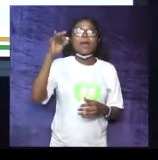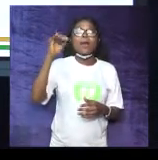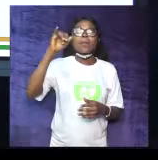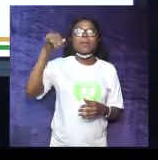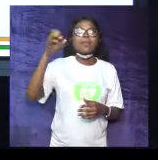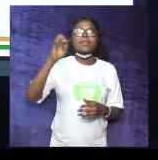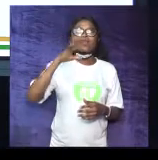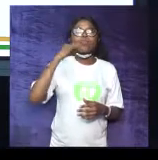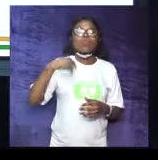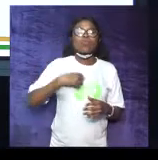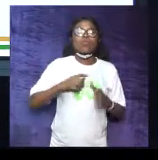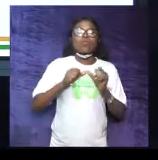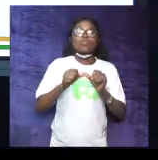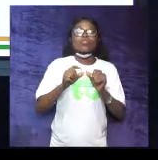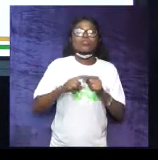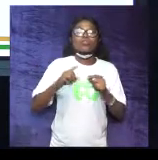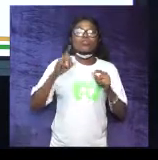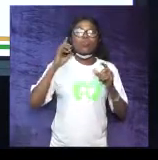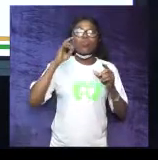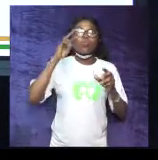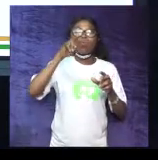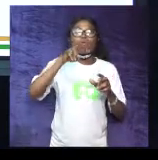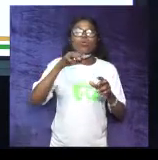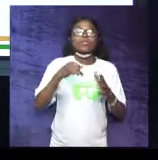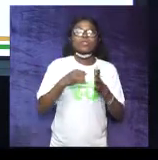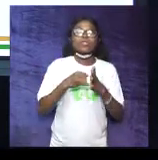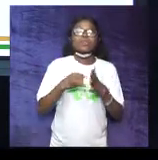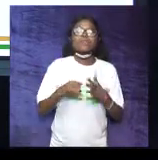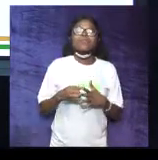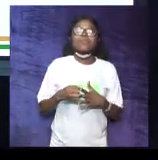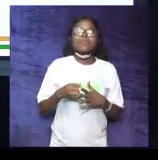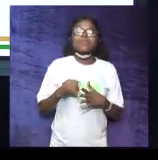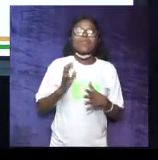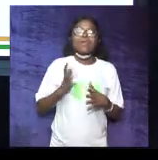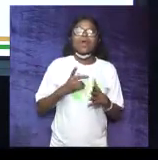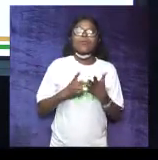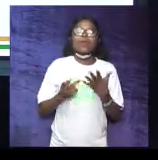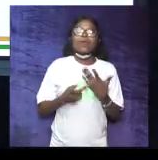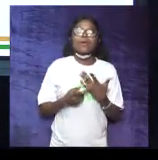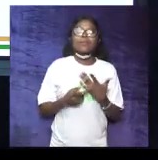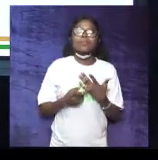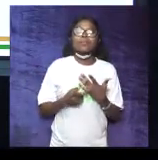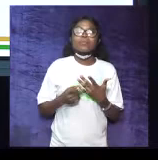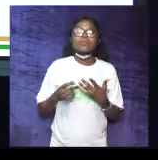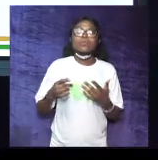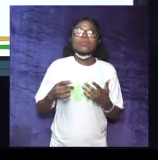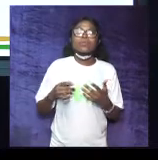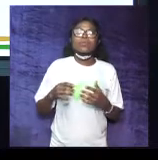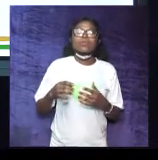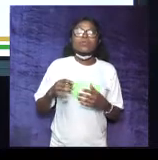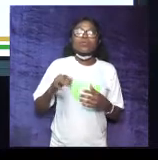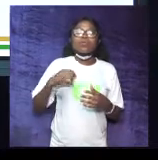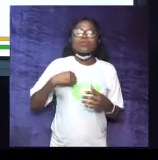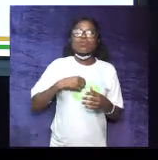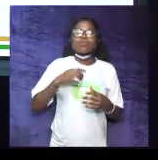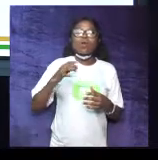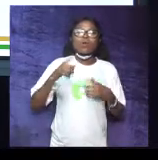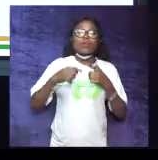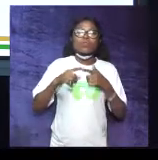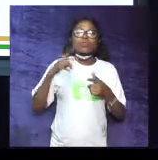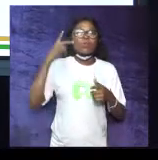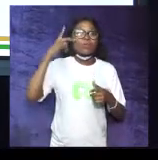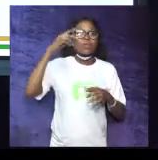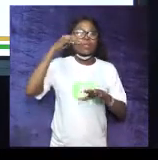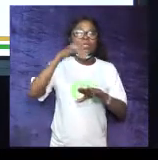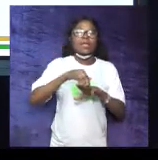our work on lines and angle. Today, specifically, we'll be looking at different types